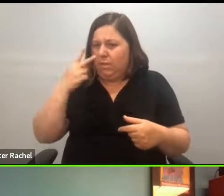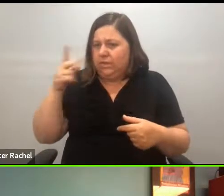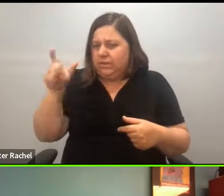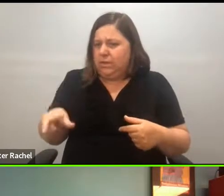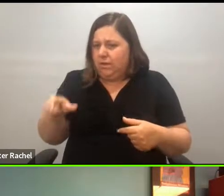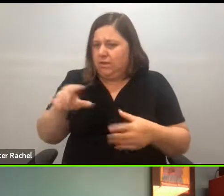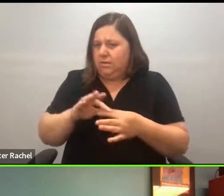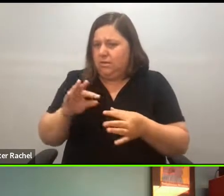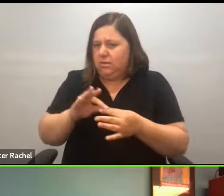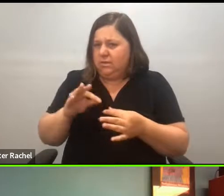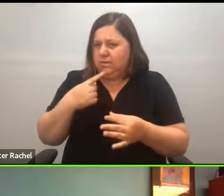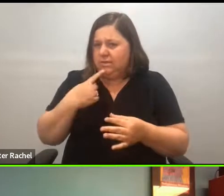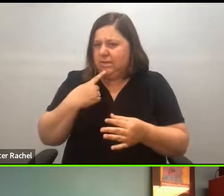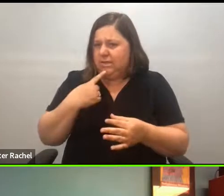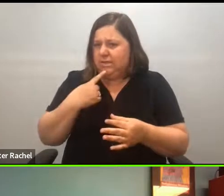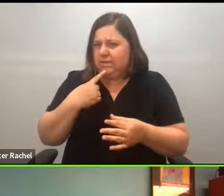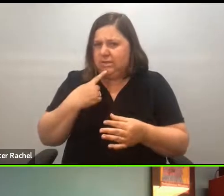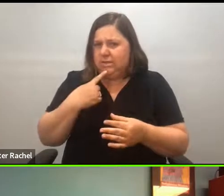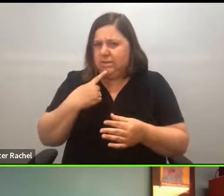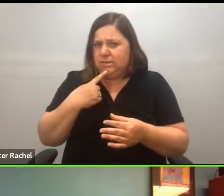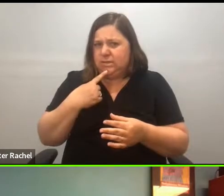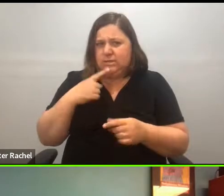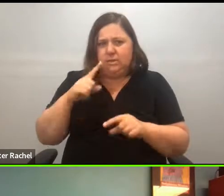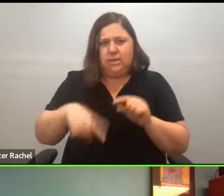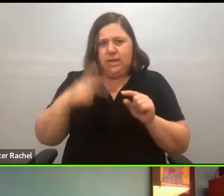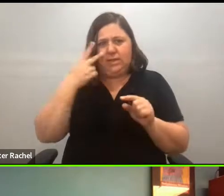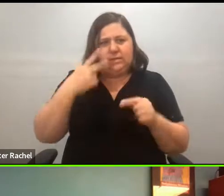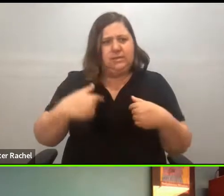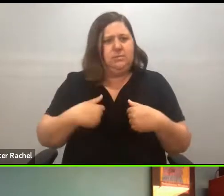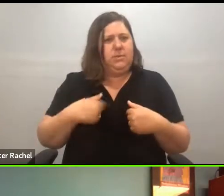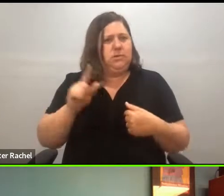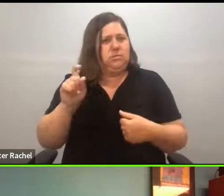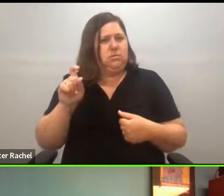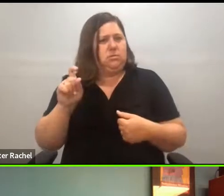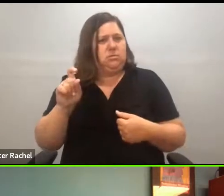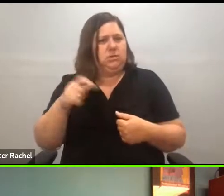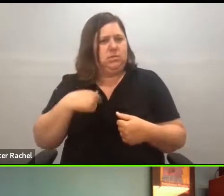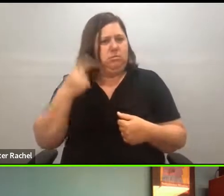I saw a comment that said that, was it just audio? So that's why I was